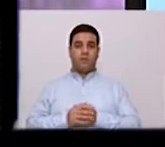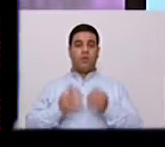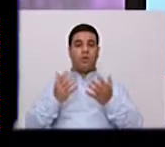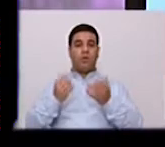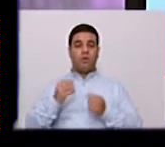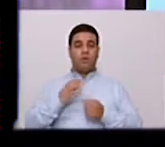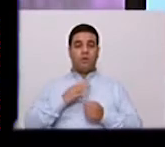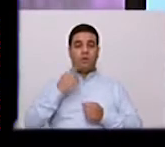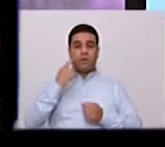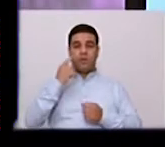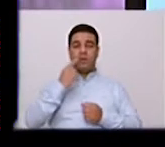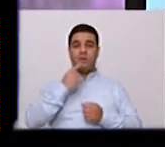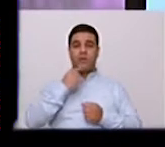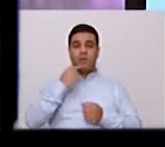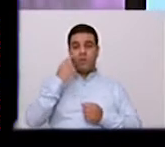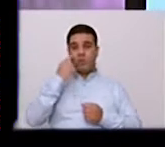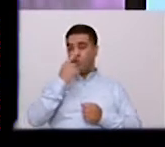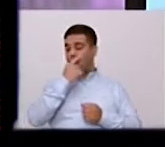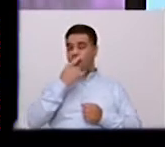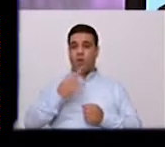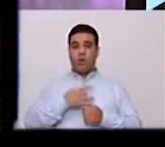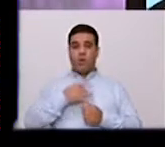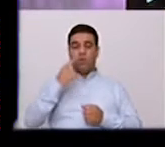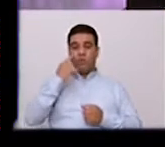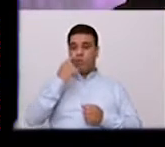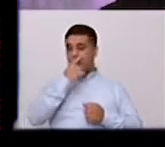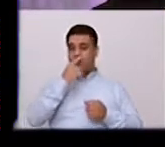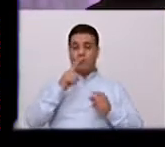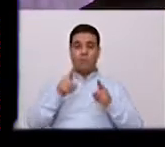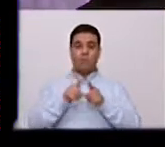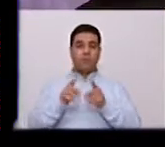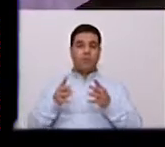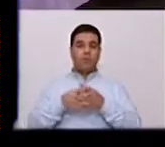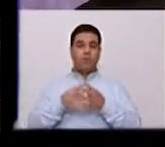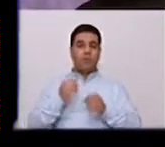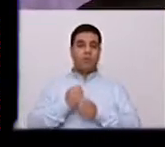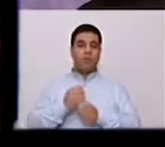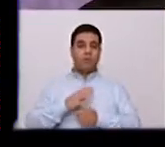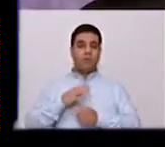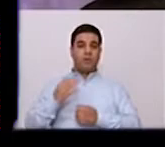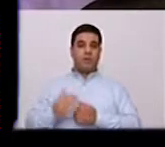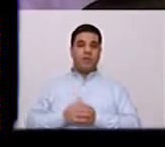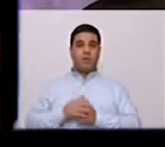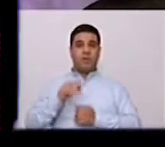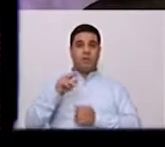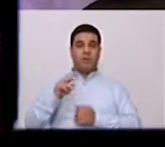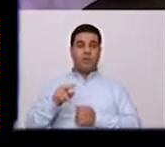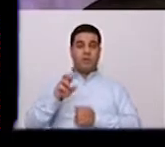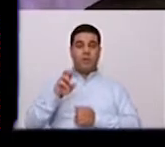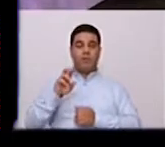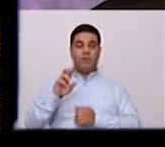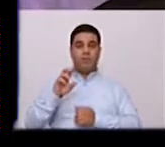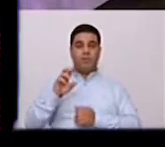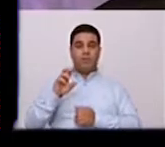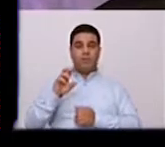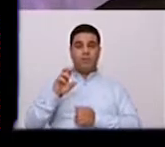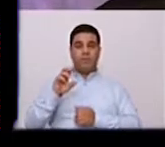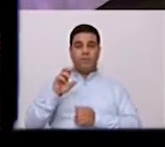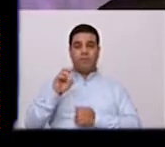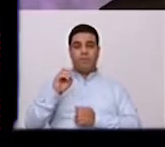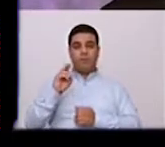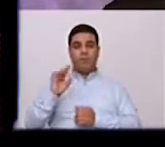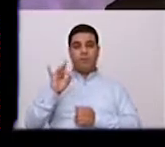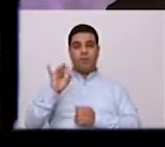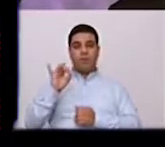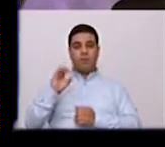Olingan qizil ko'zlilar oq ko'zli pashshalar bilan chaqishtirilgan. P bikrosda, bikros bu